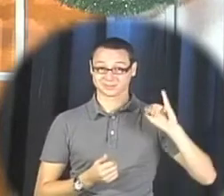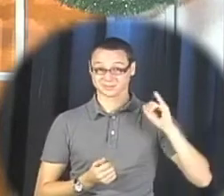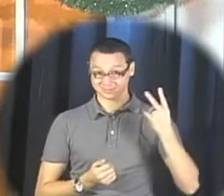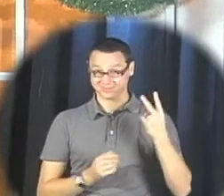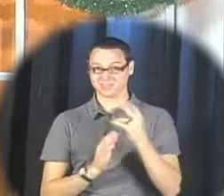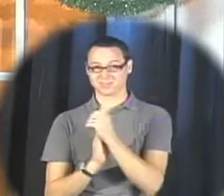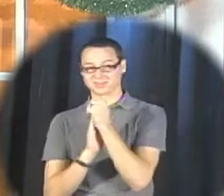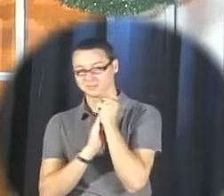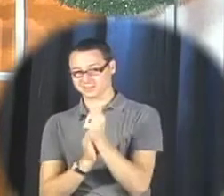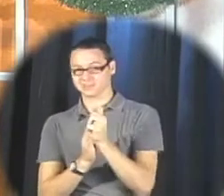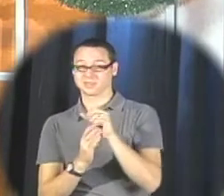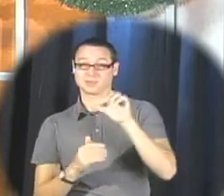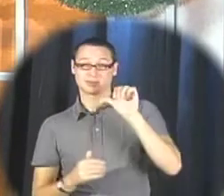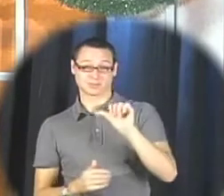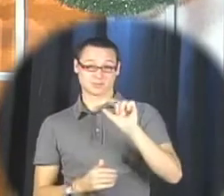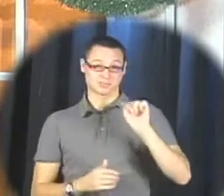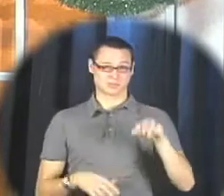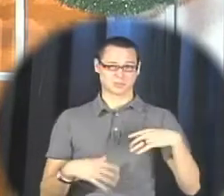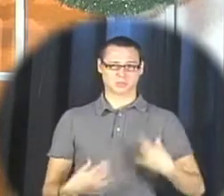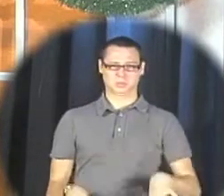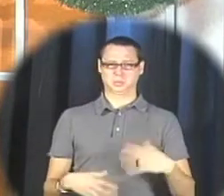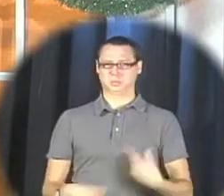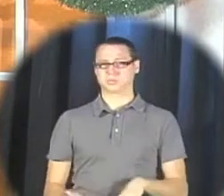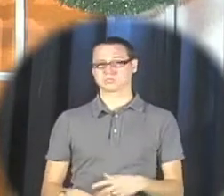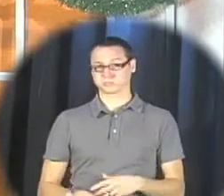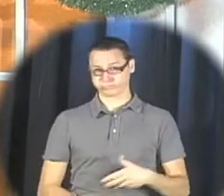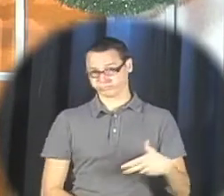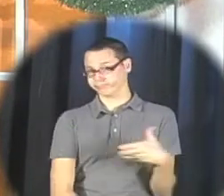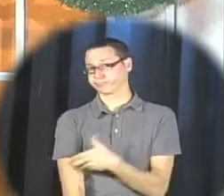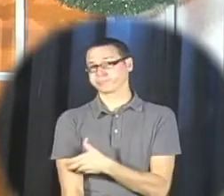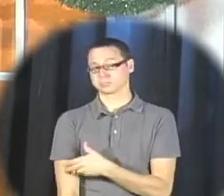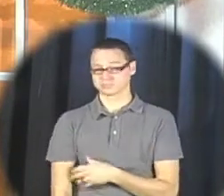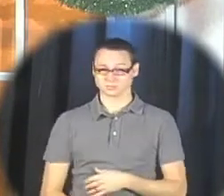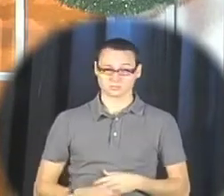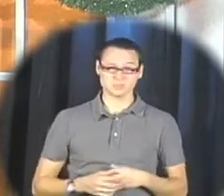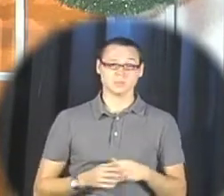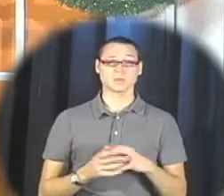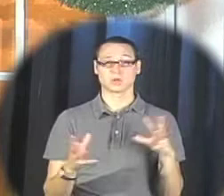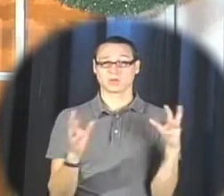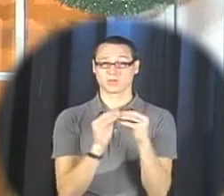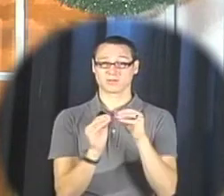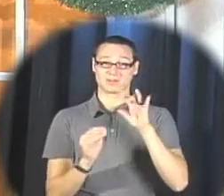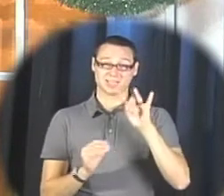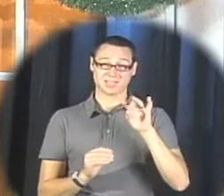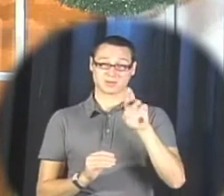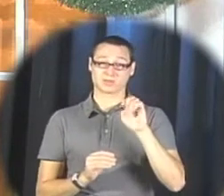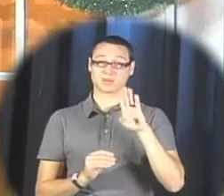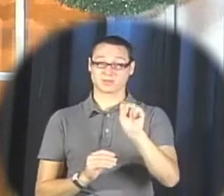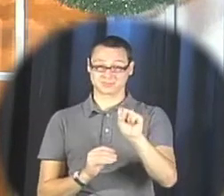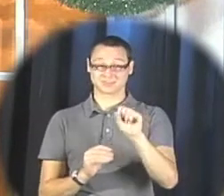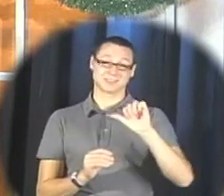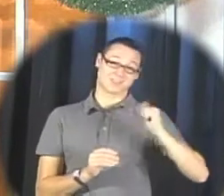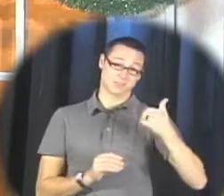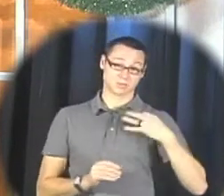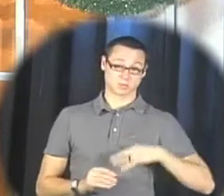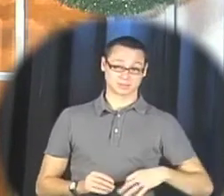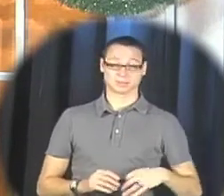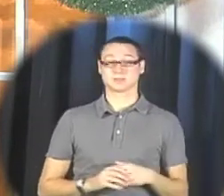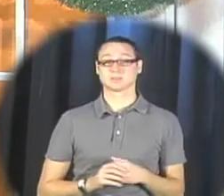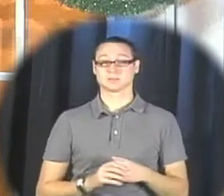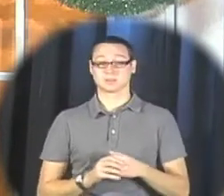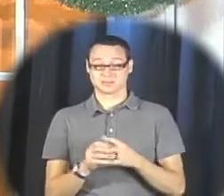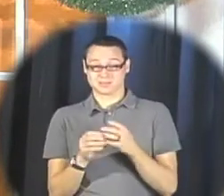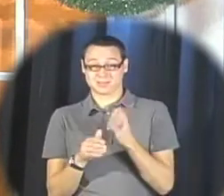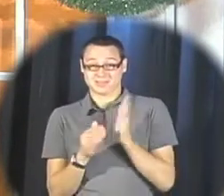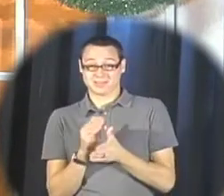was led by Aquila Thomas with a dominating performance in the paint, grabbing eight rebounds and scoring ten points. Final score